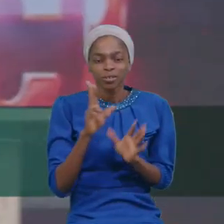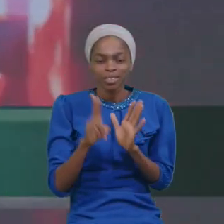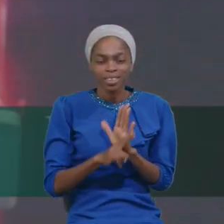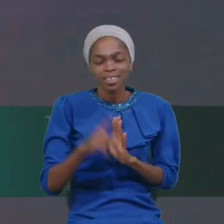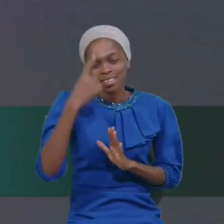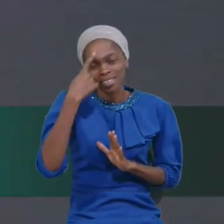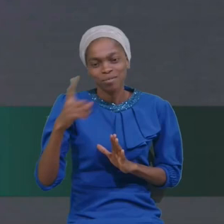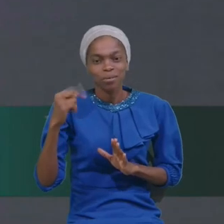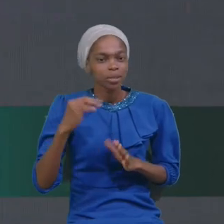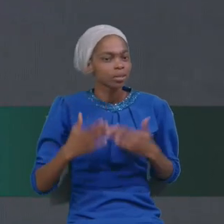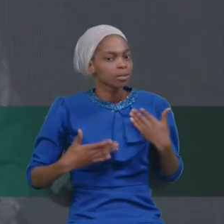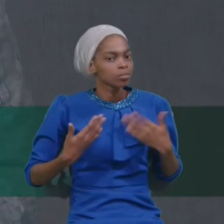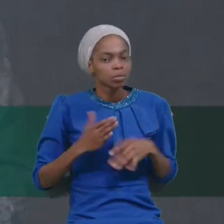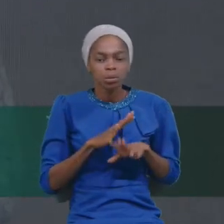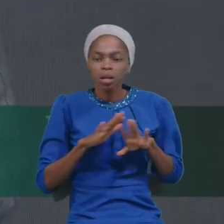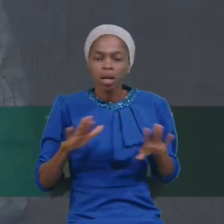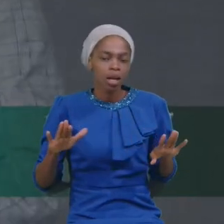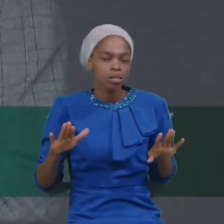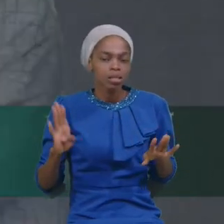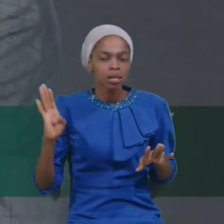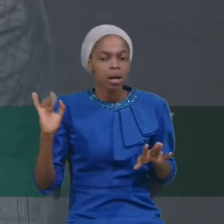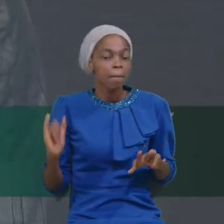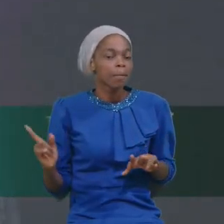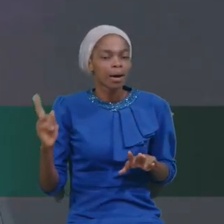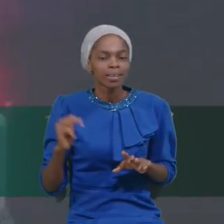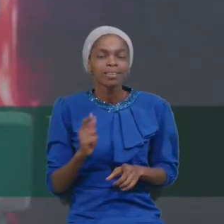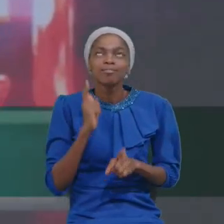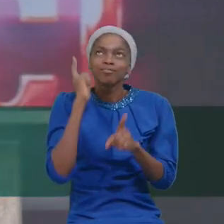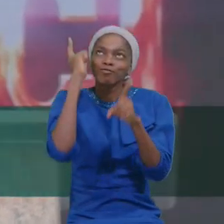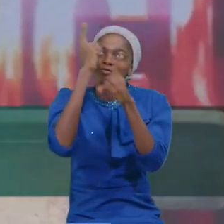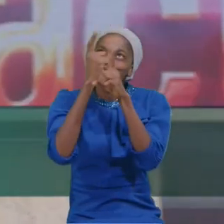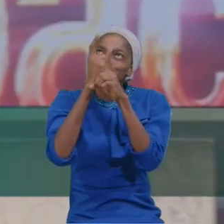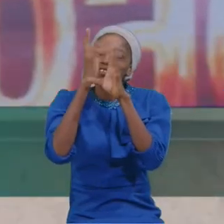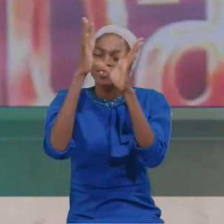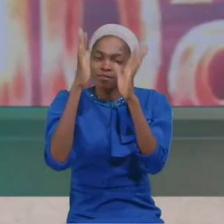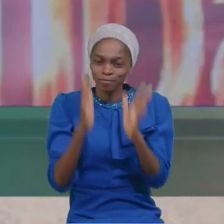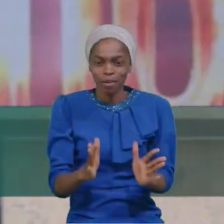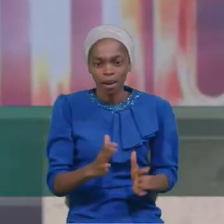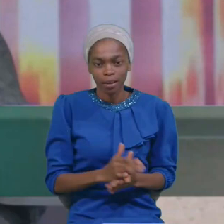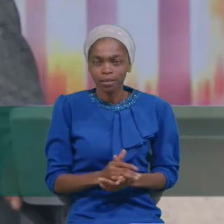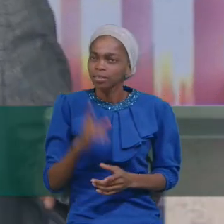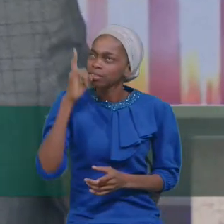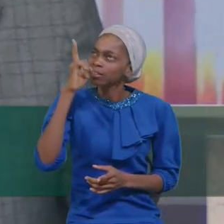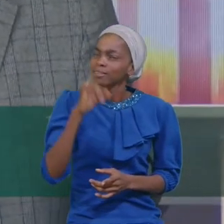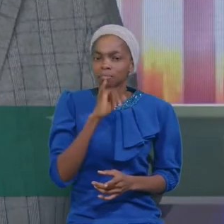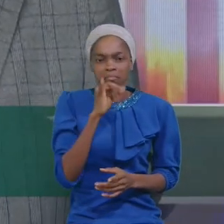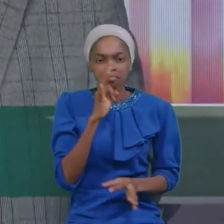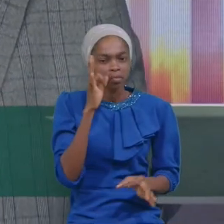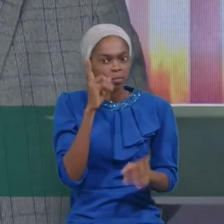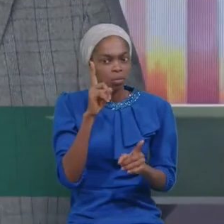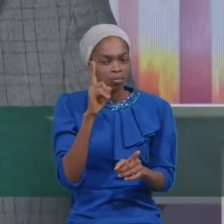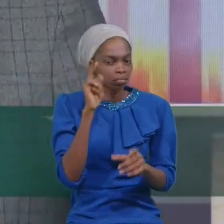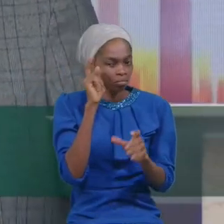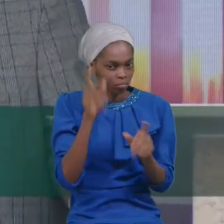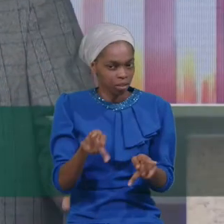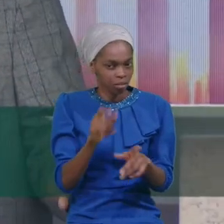is the one that justifies us. He's the one, yes, I know where you've been. You shouldn't have been there. Then he brings you up